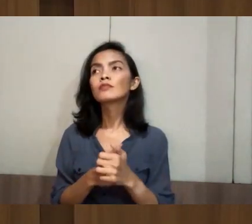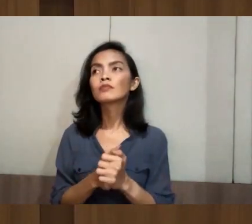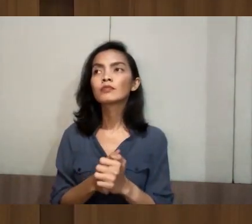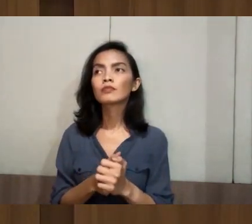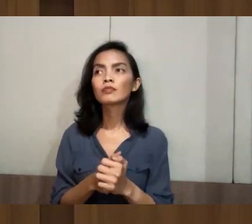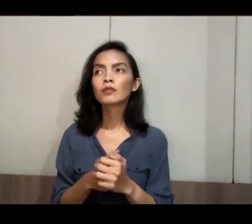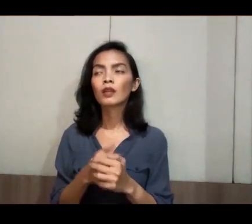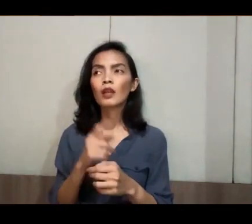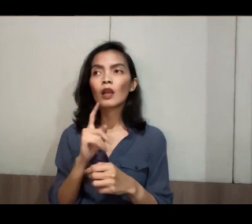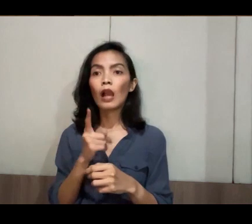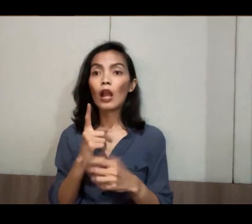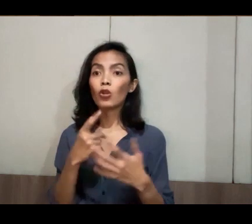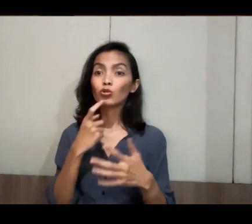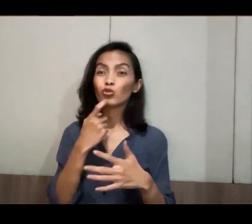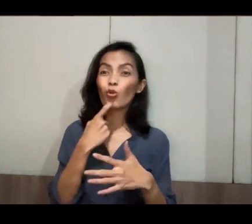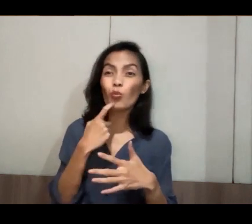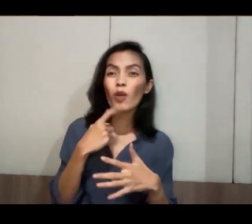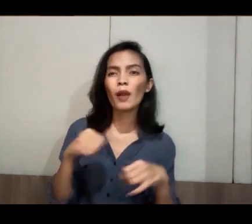the formula right here.